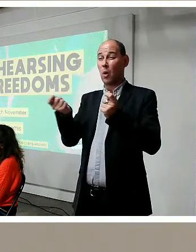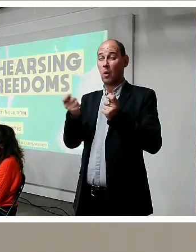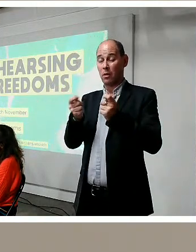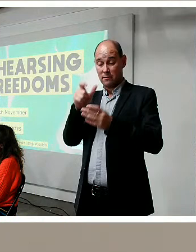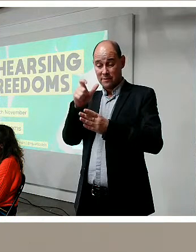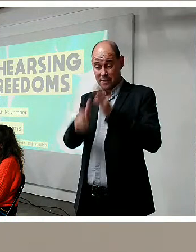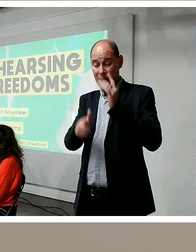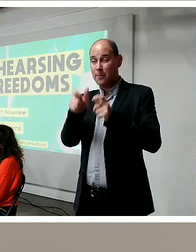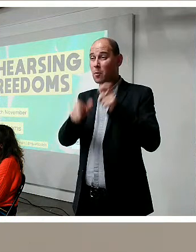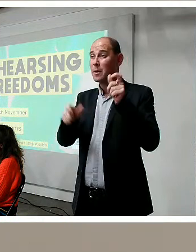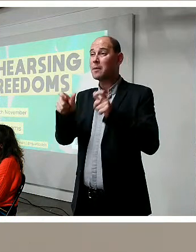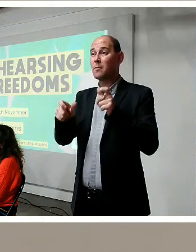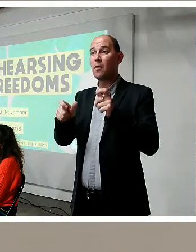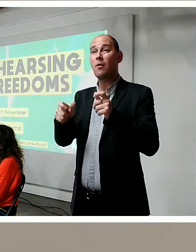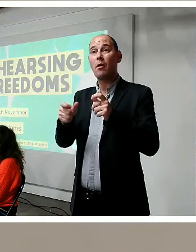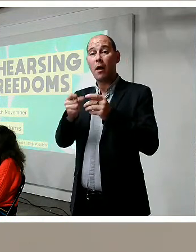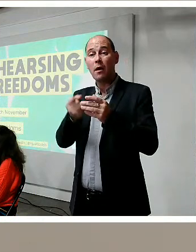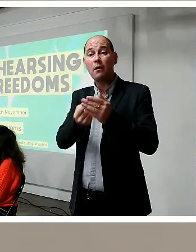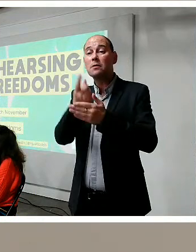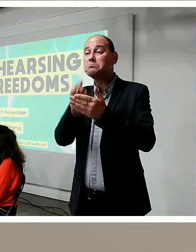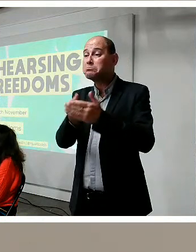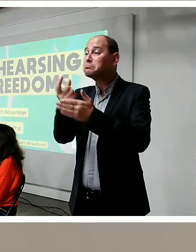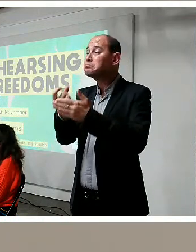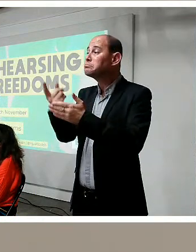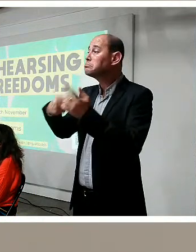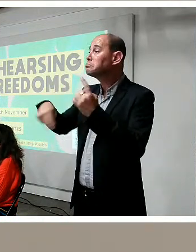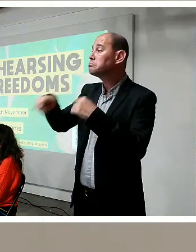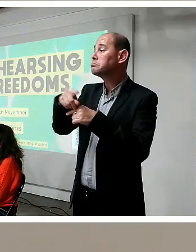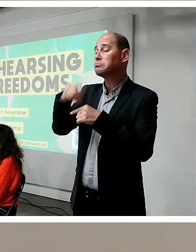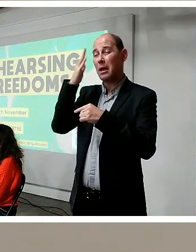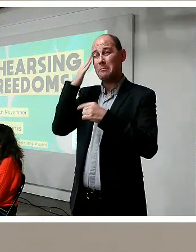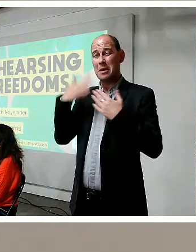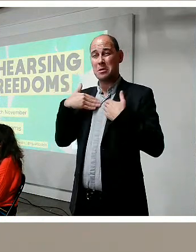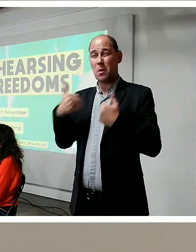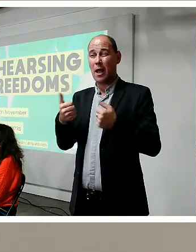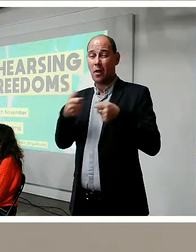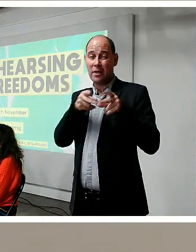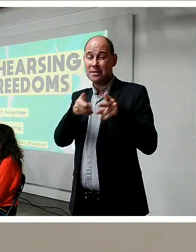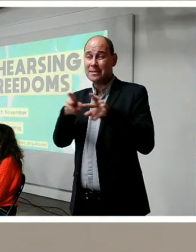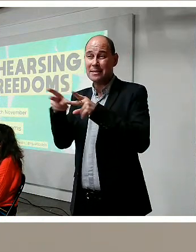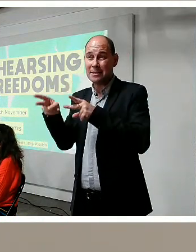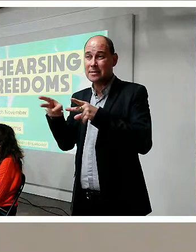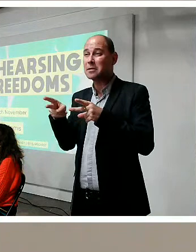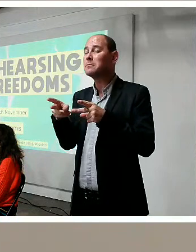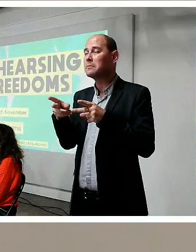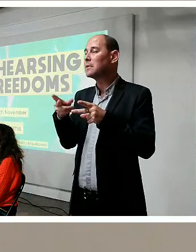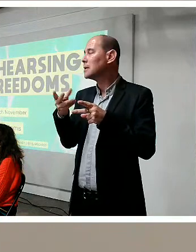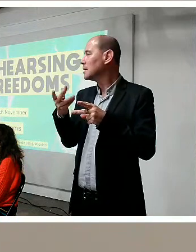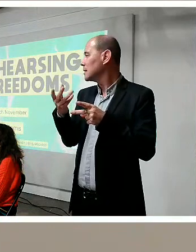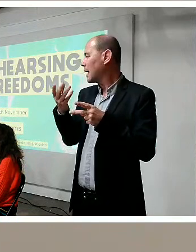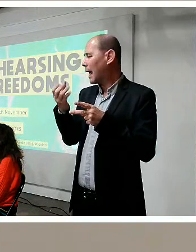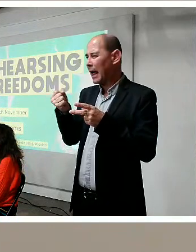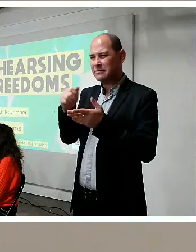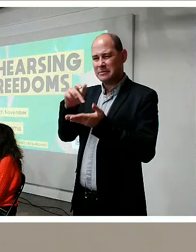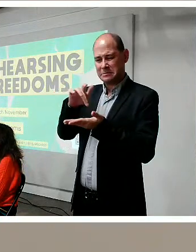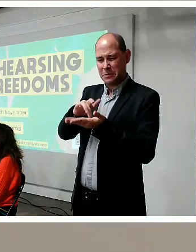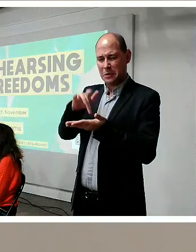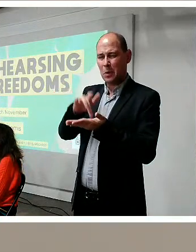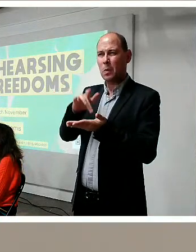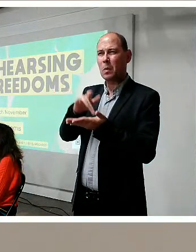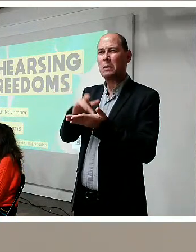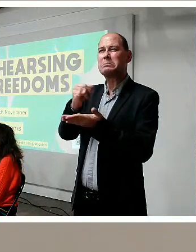areas of the welfare state. The mental health system, which has a carceral logic at its core, and where oppression is